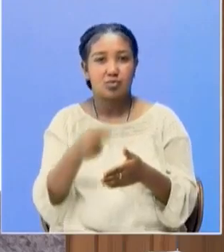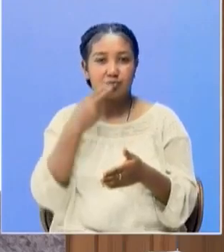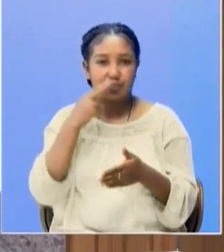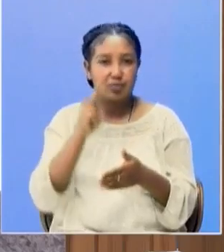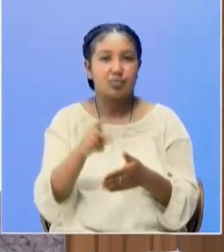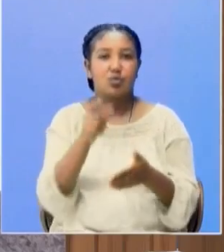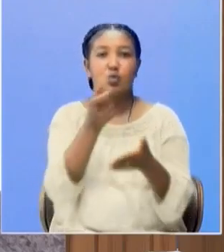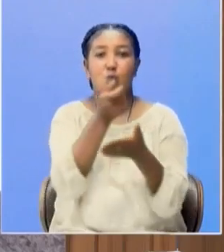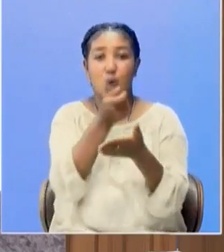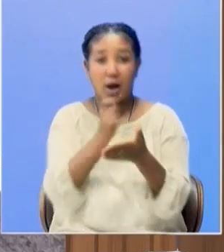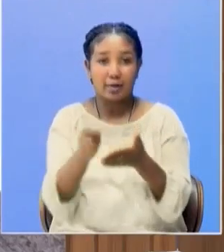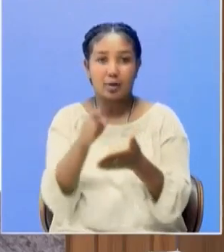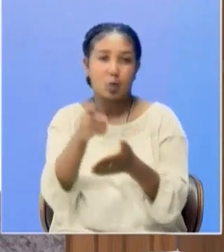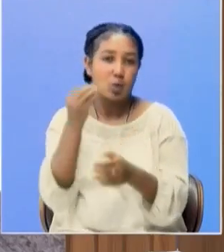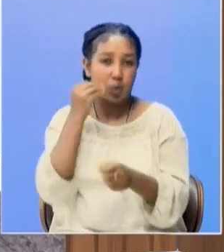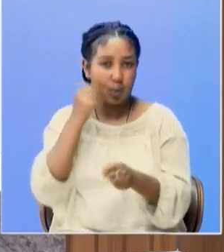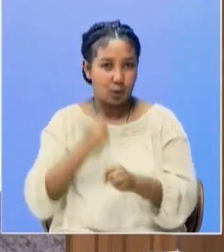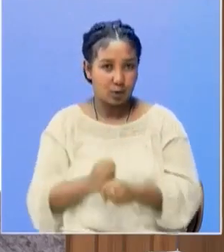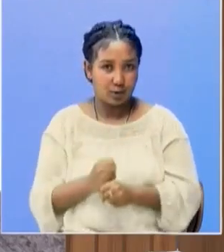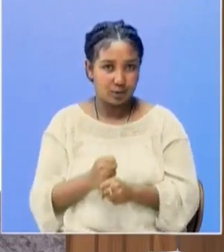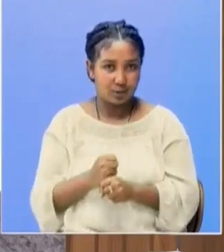to write your homework.